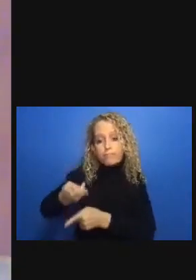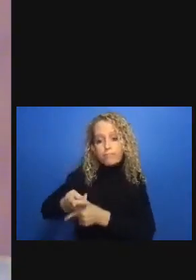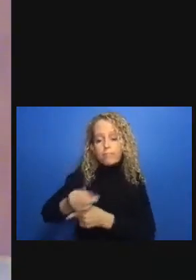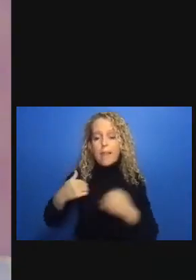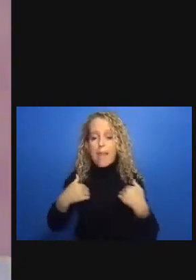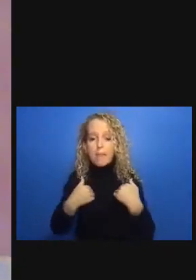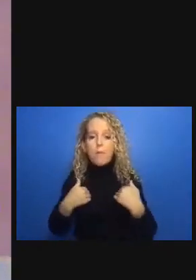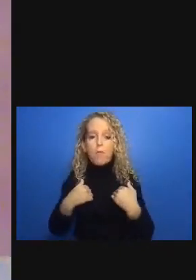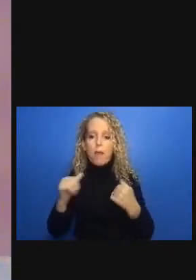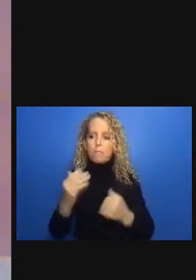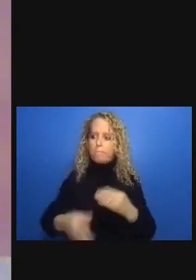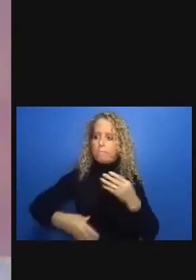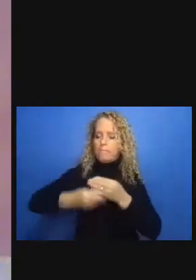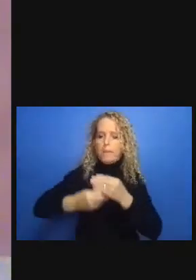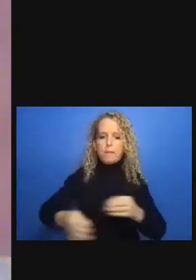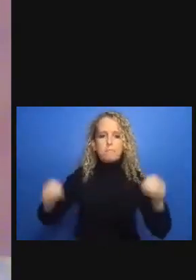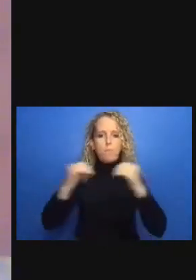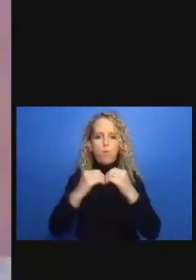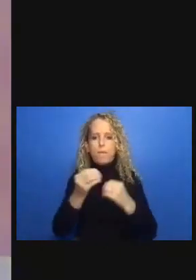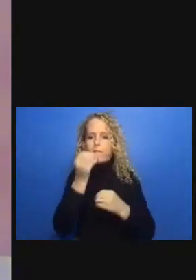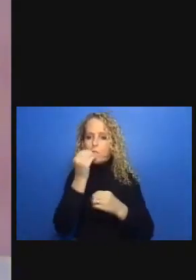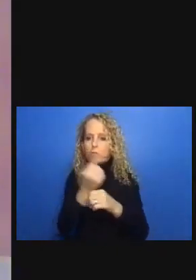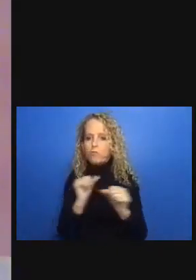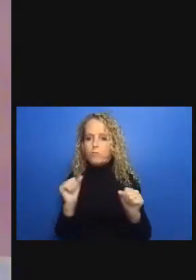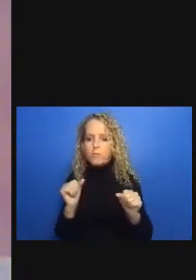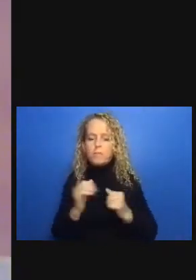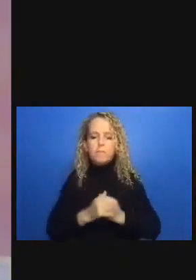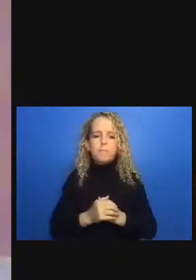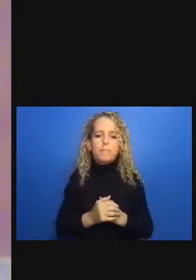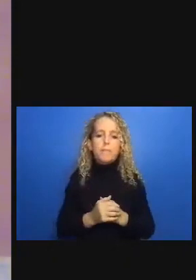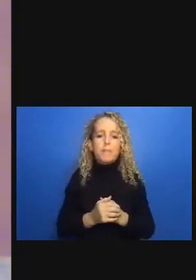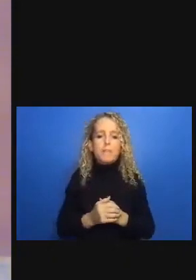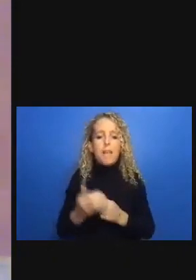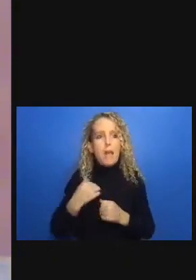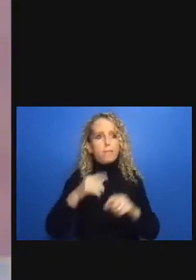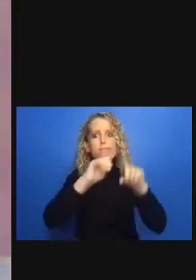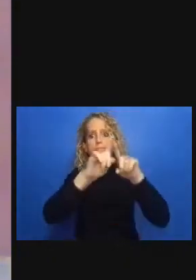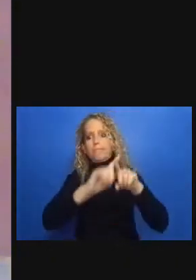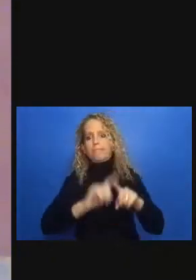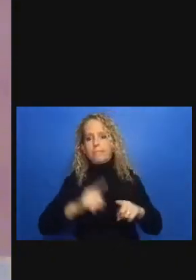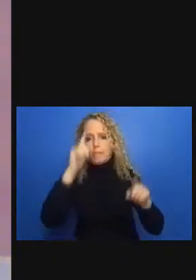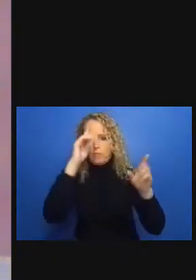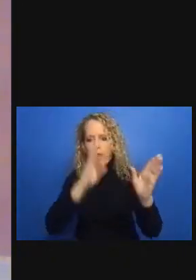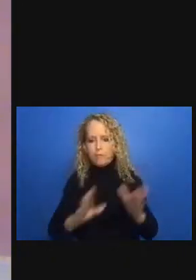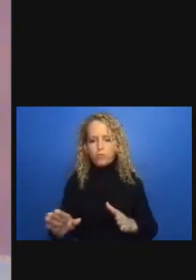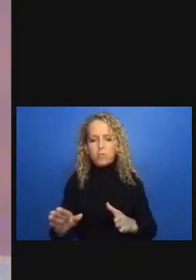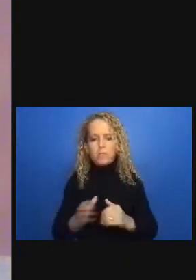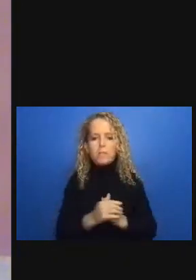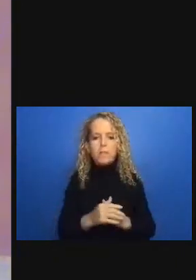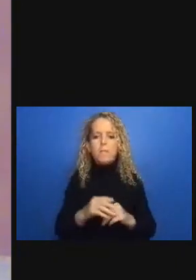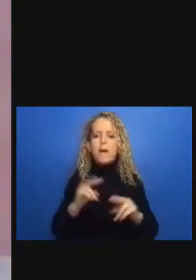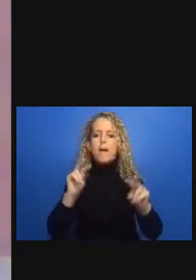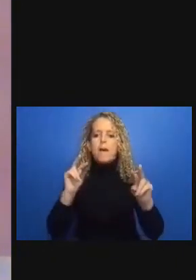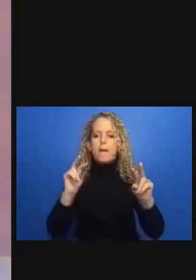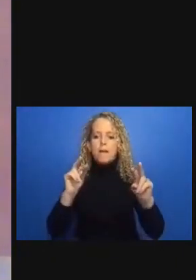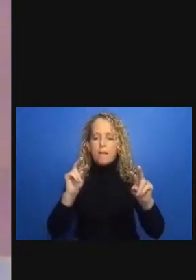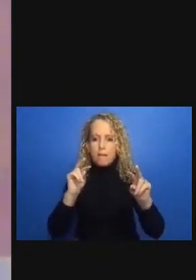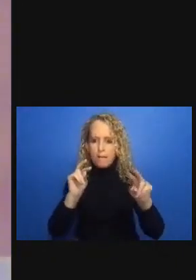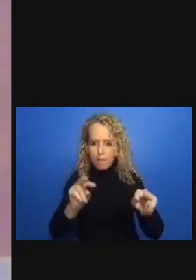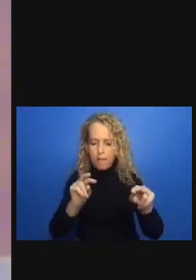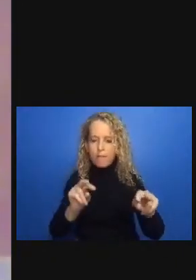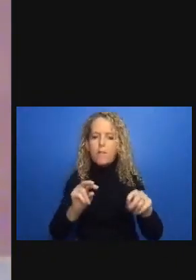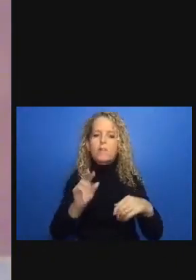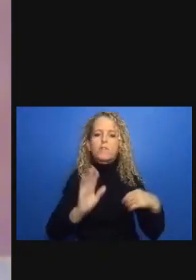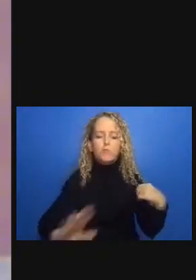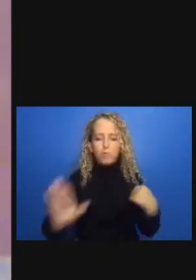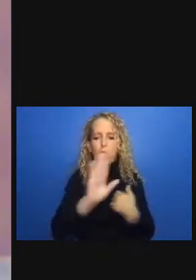food production. So these are just some of the many strategies we are proposing. I look forward to the continuing discussion here, but I'll